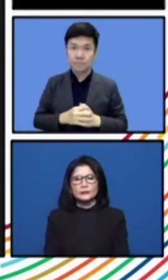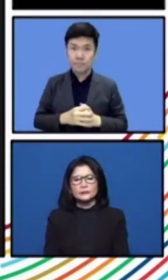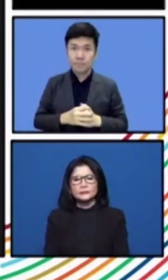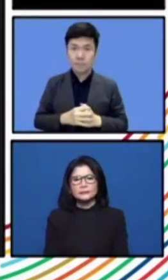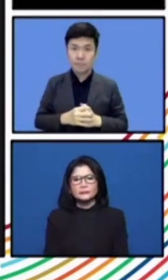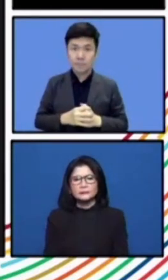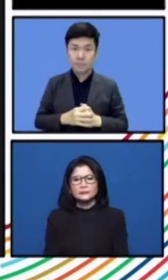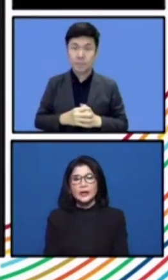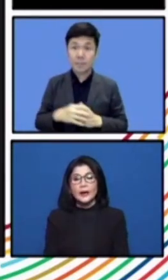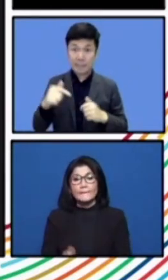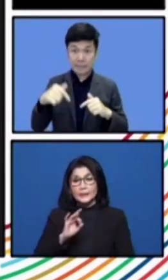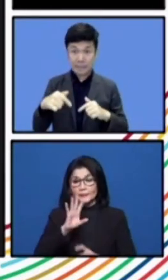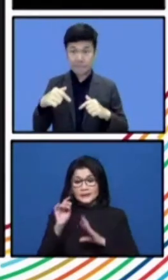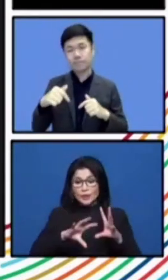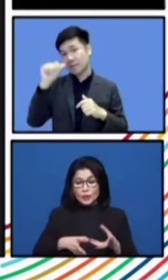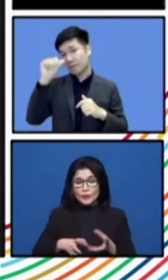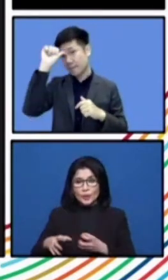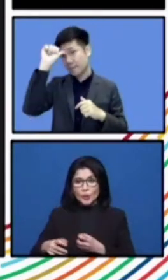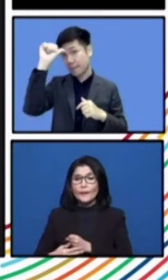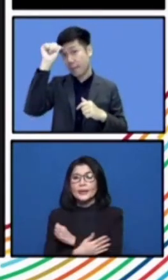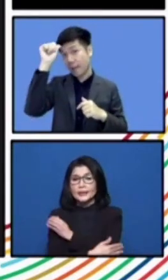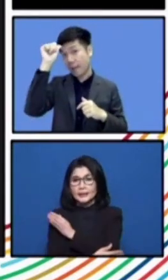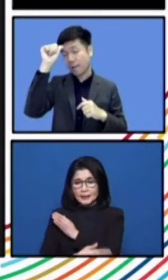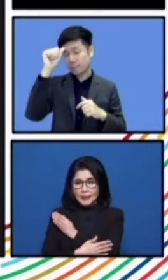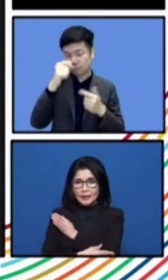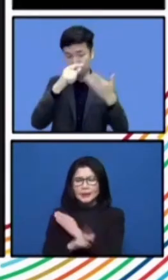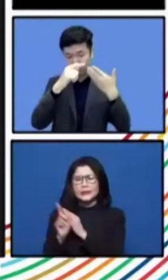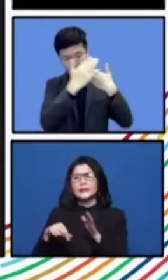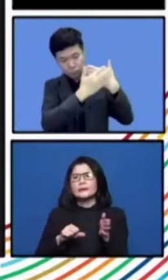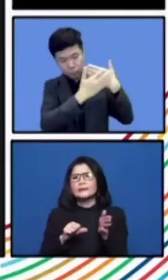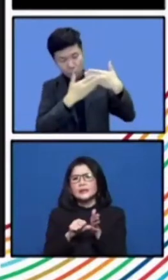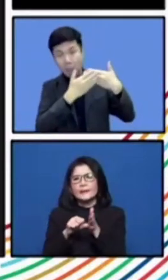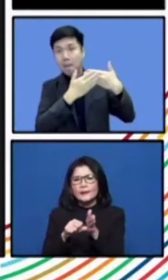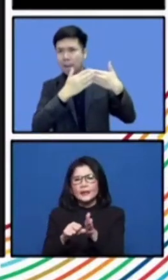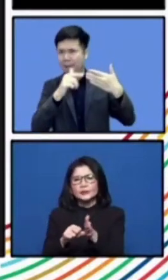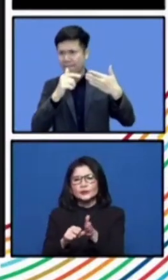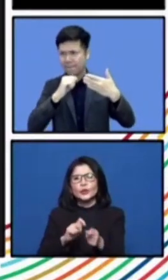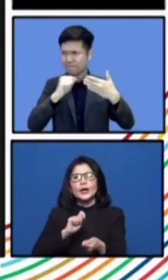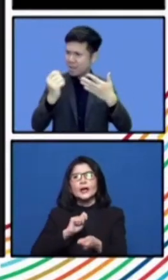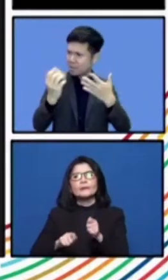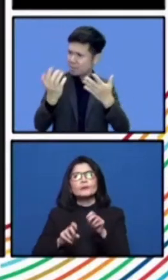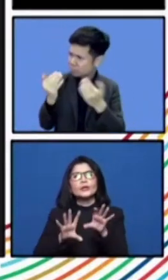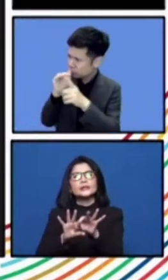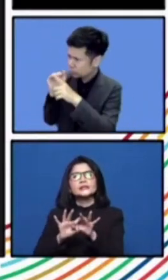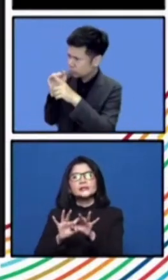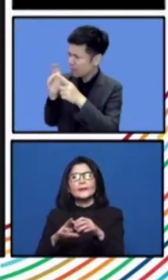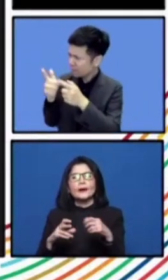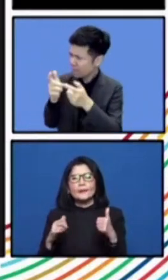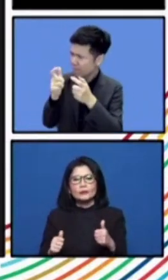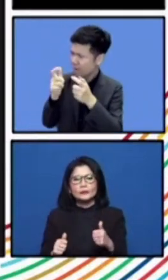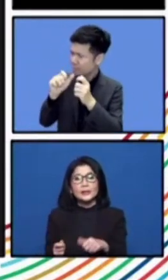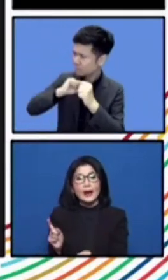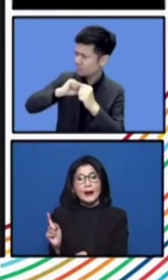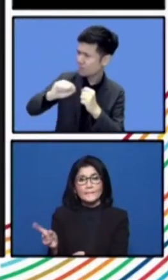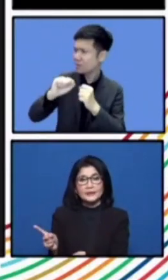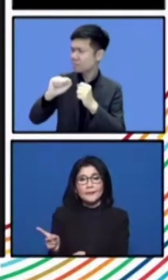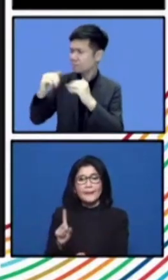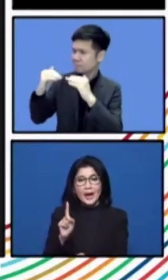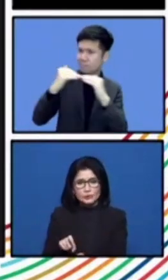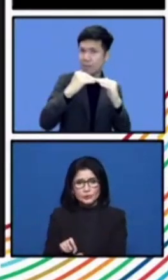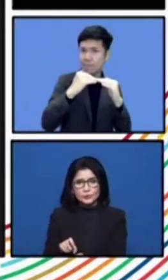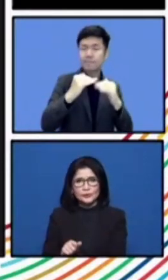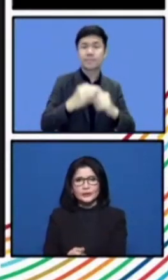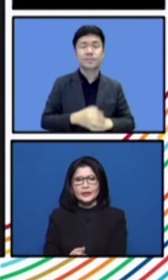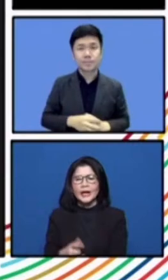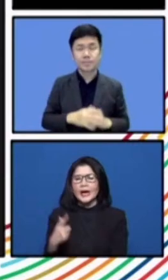the states to help them expedite harmonization while doing so it's very important that the member states